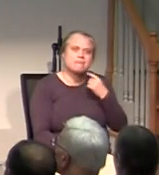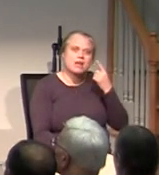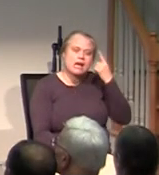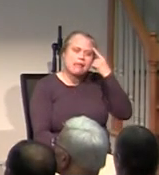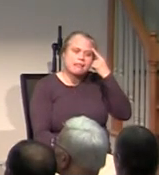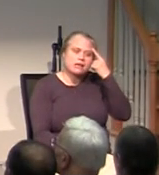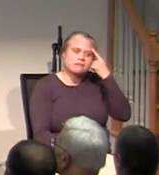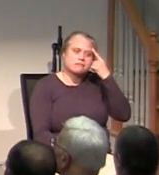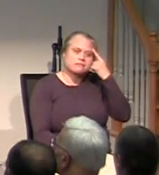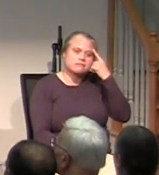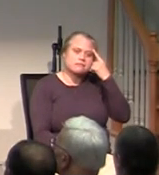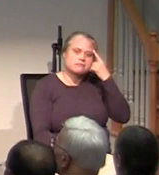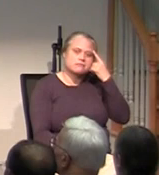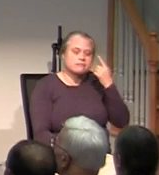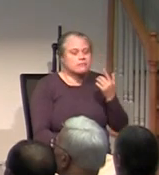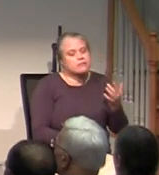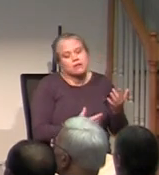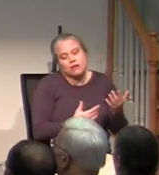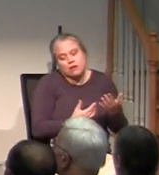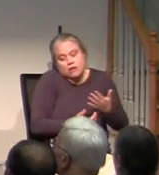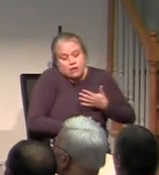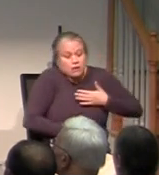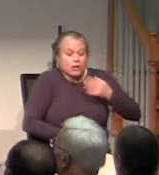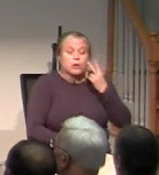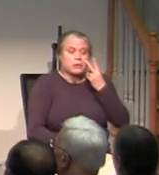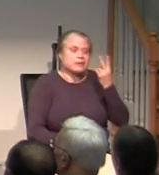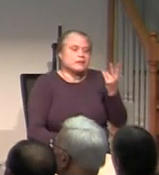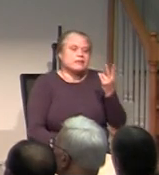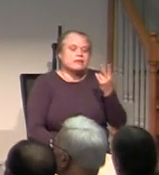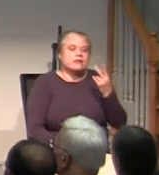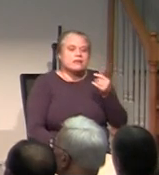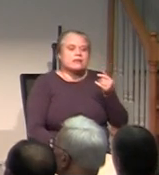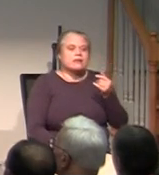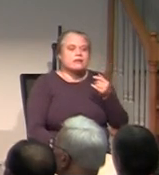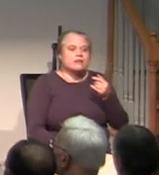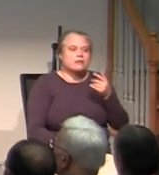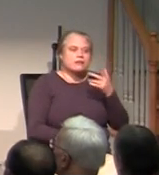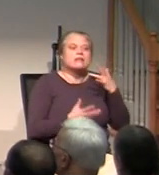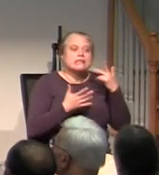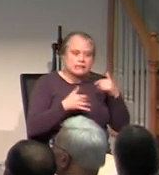we'll see. God has a plan. There's hope.